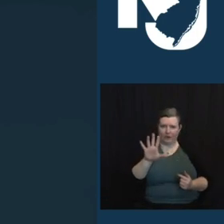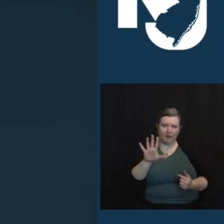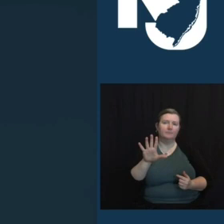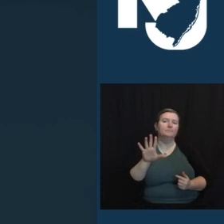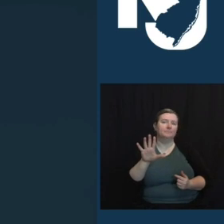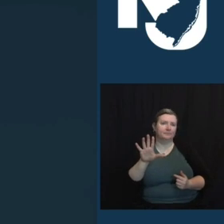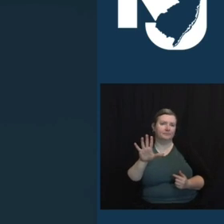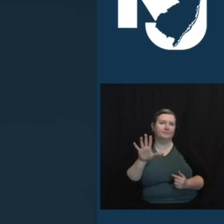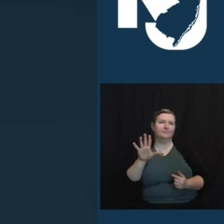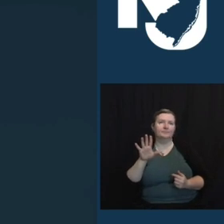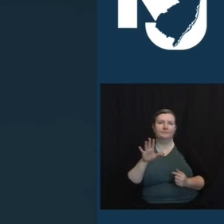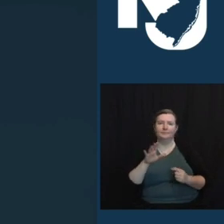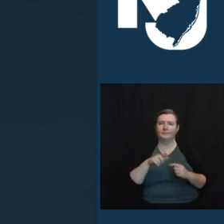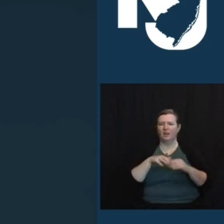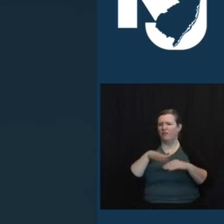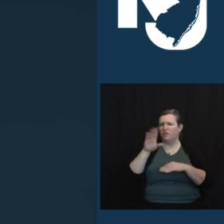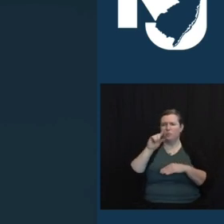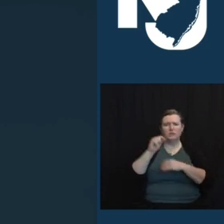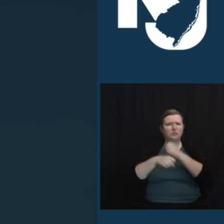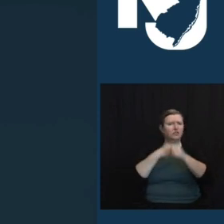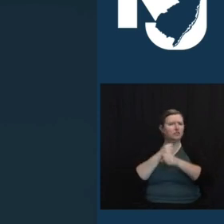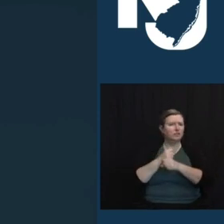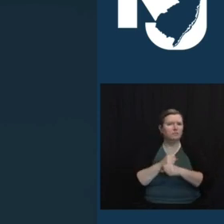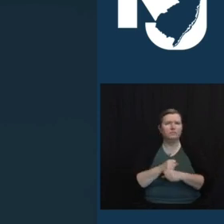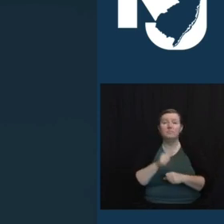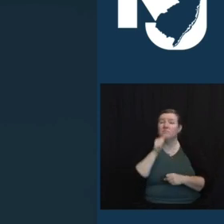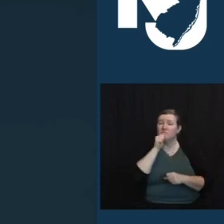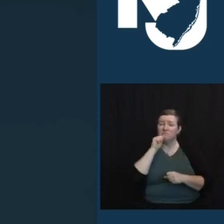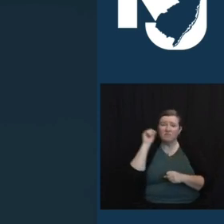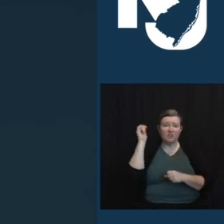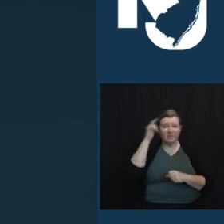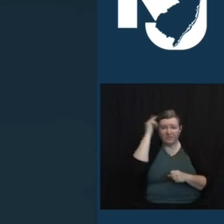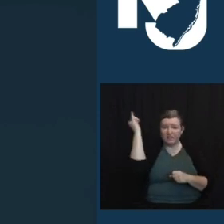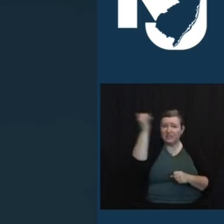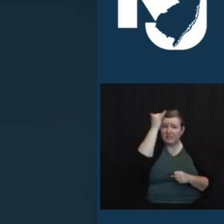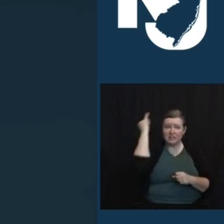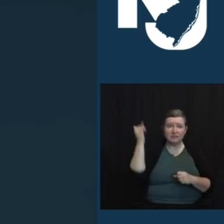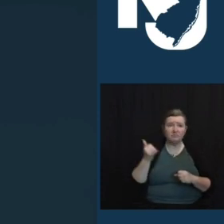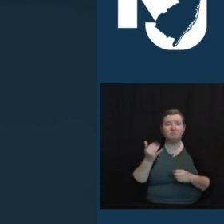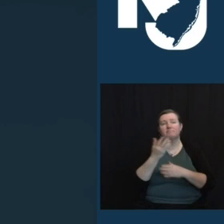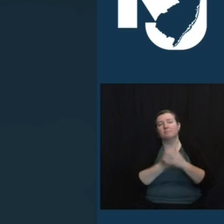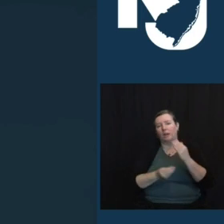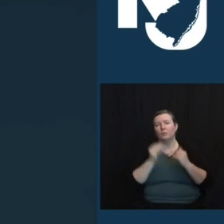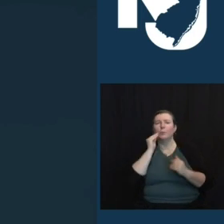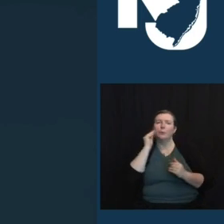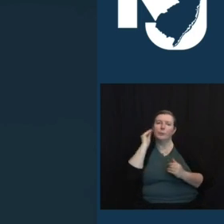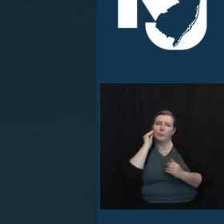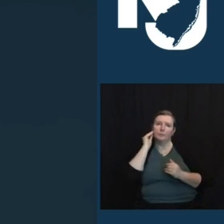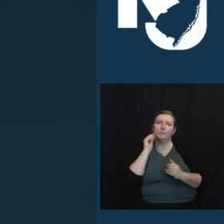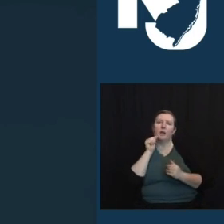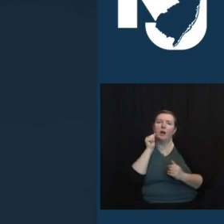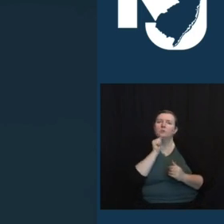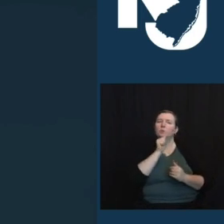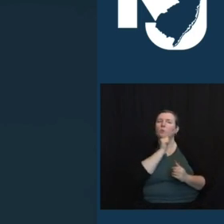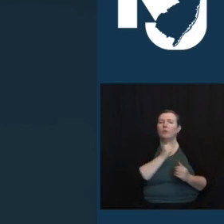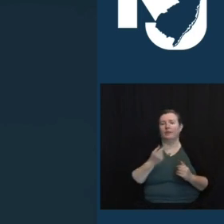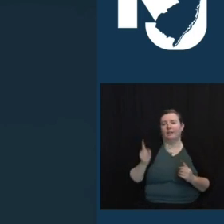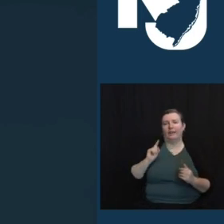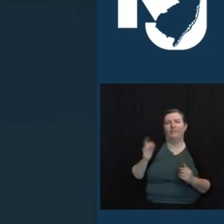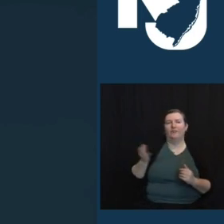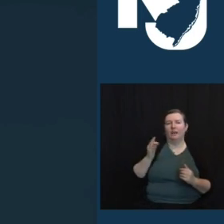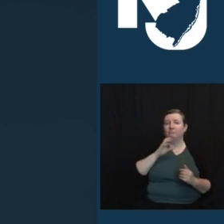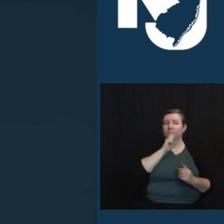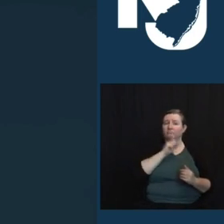more than 20-year career in private aviation. He died in his home in Arizona last Friday at the age of